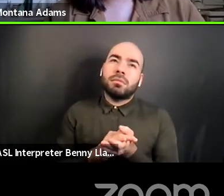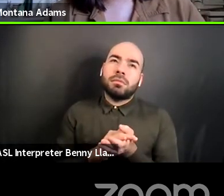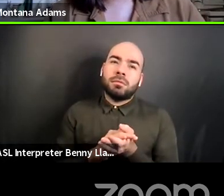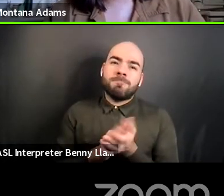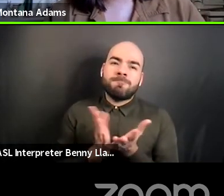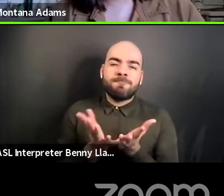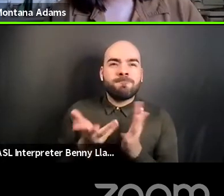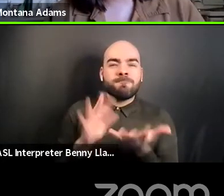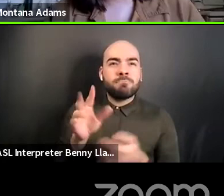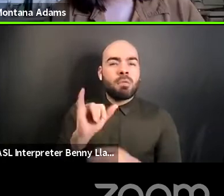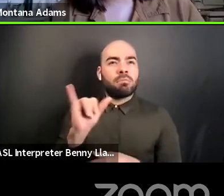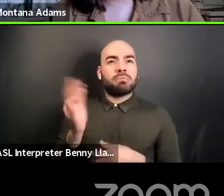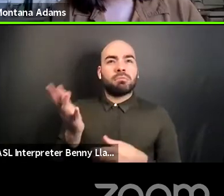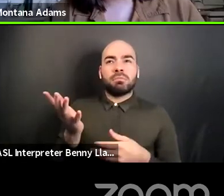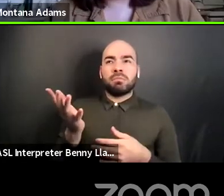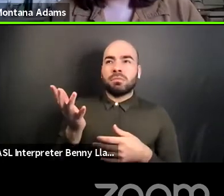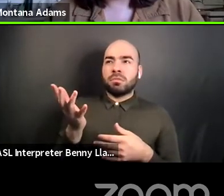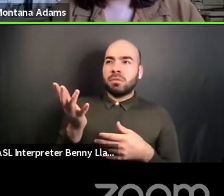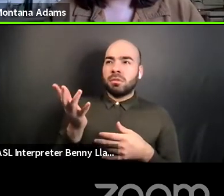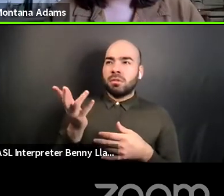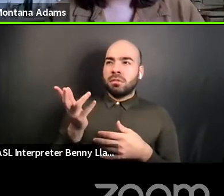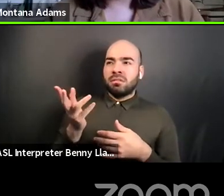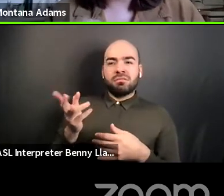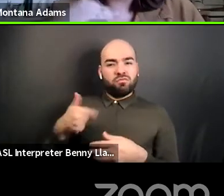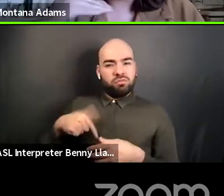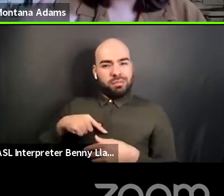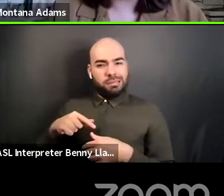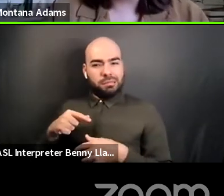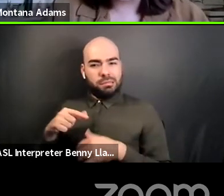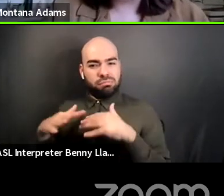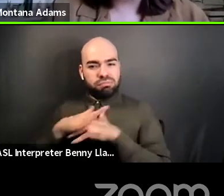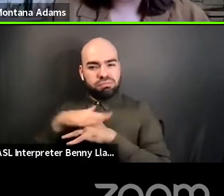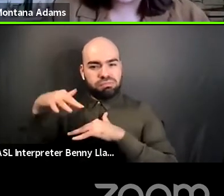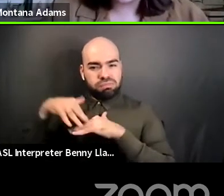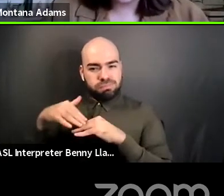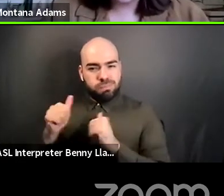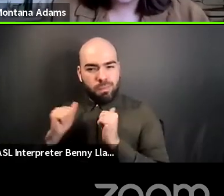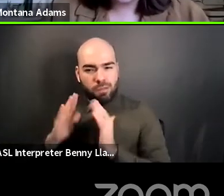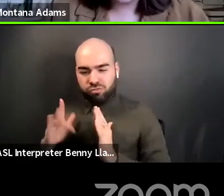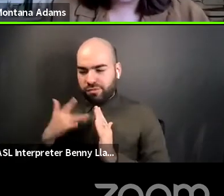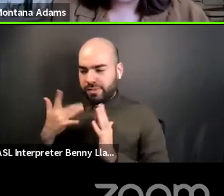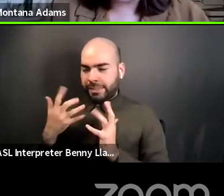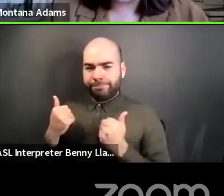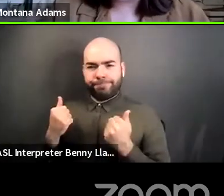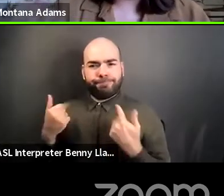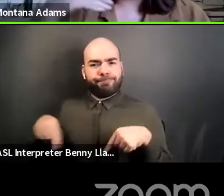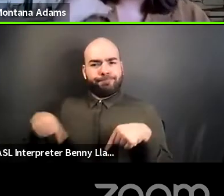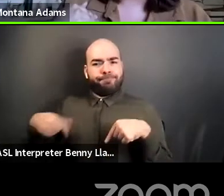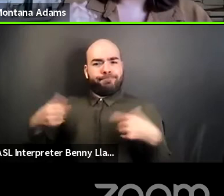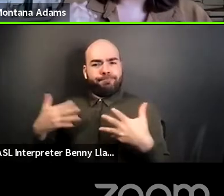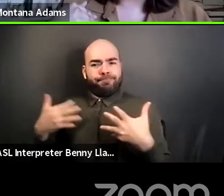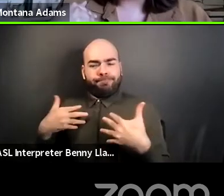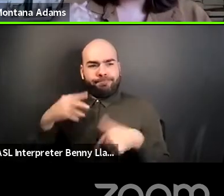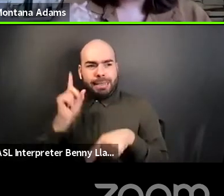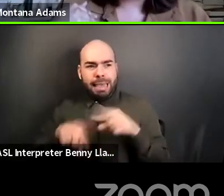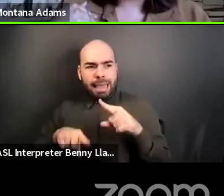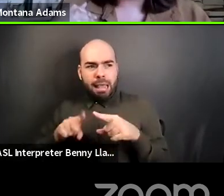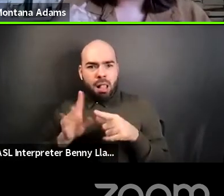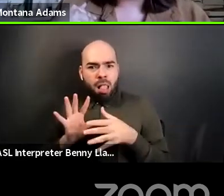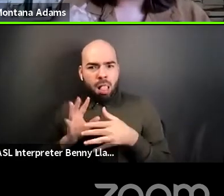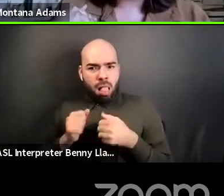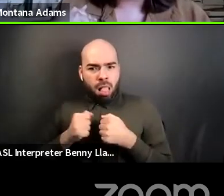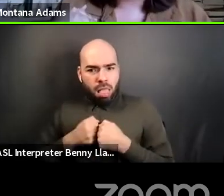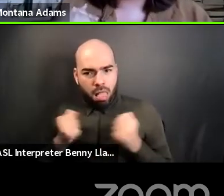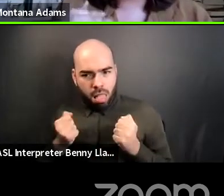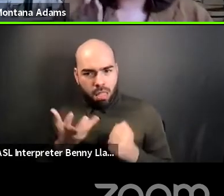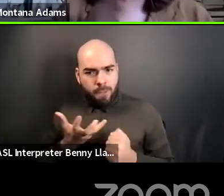it's almost like you're too afraid almost to speak what you're really trying to say. So you kind of hold yourself back